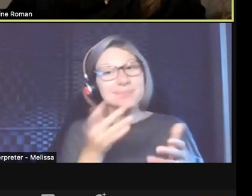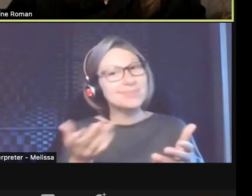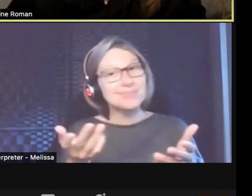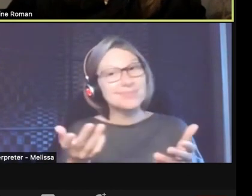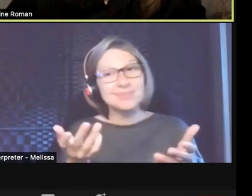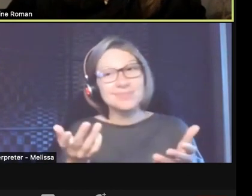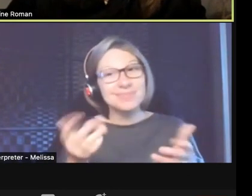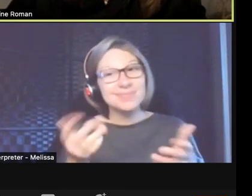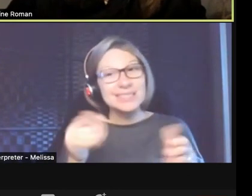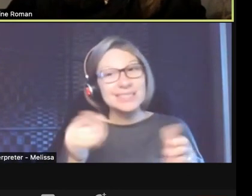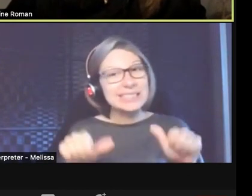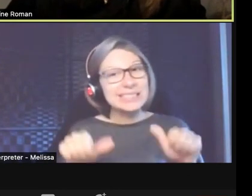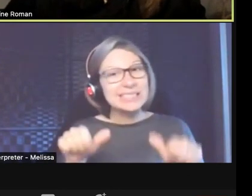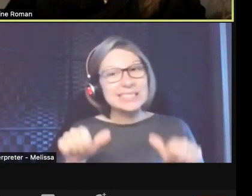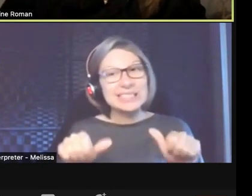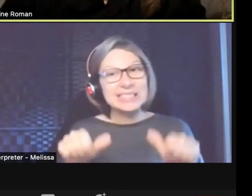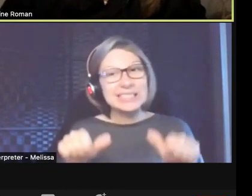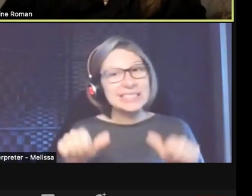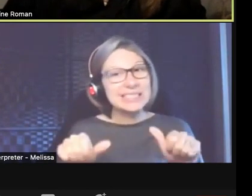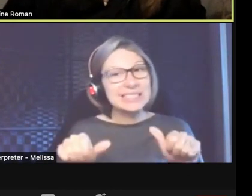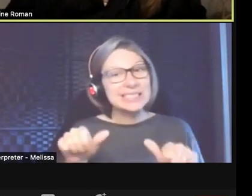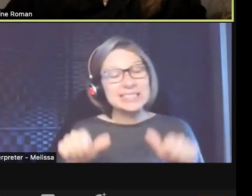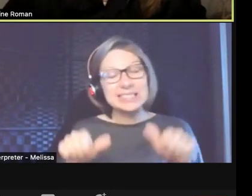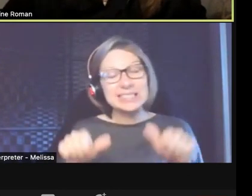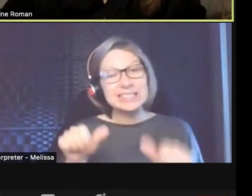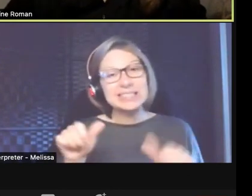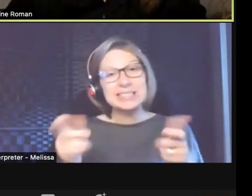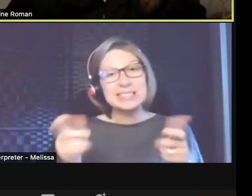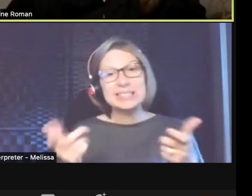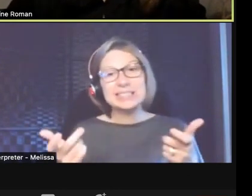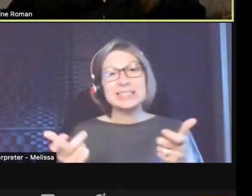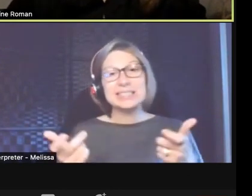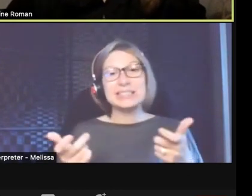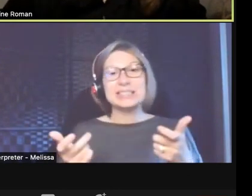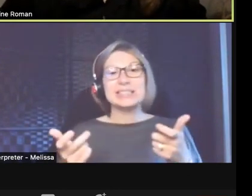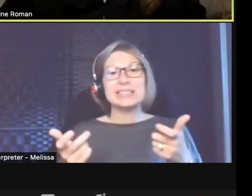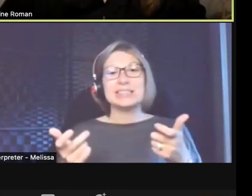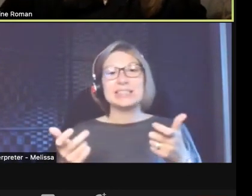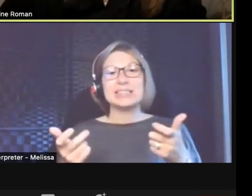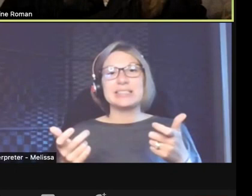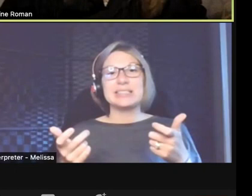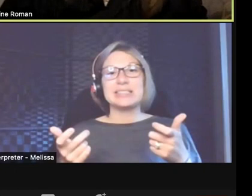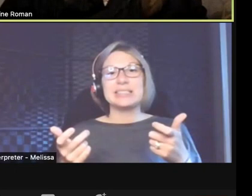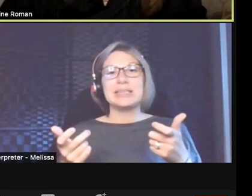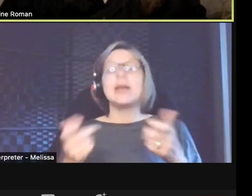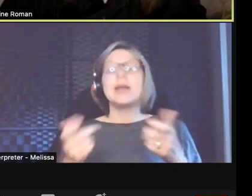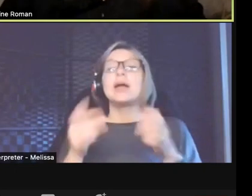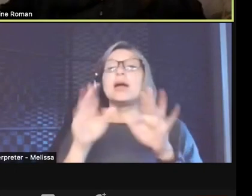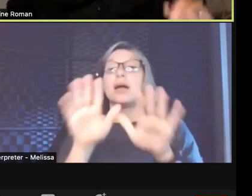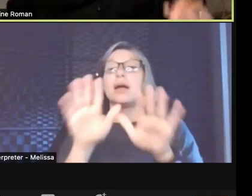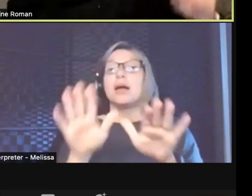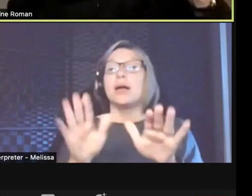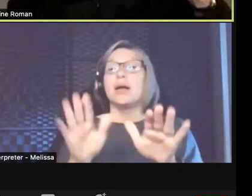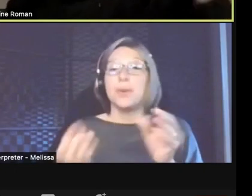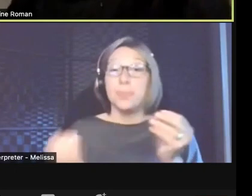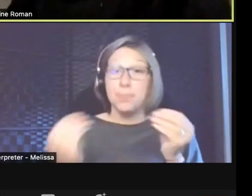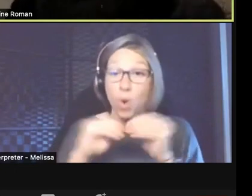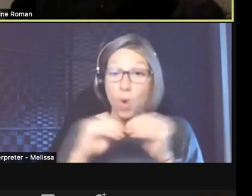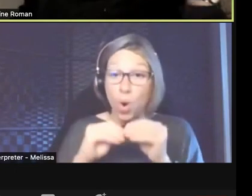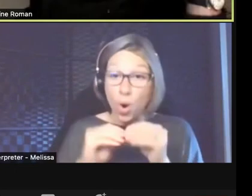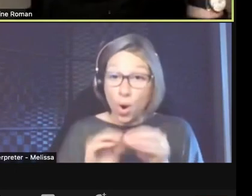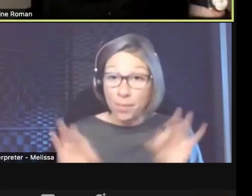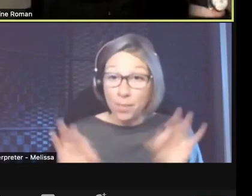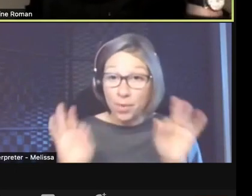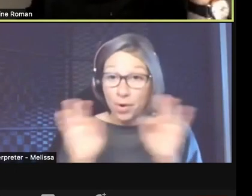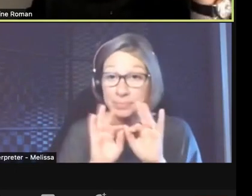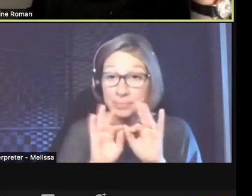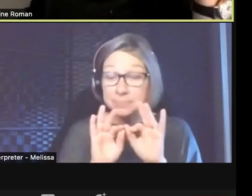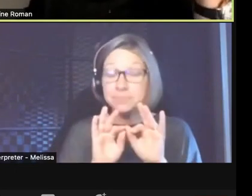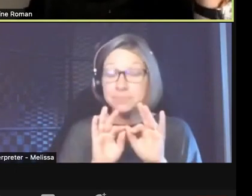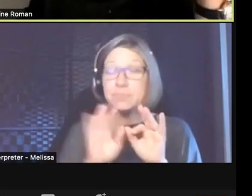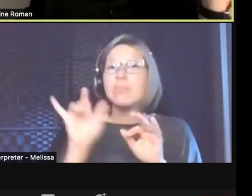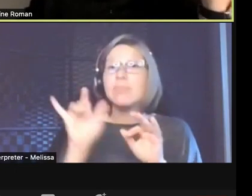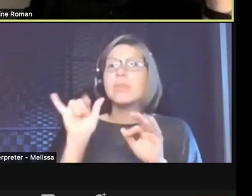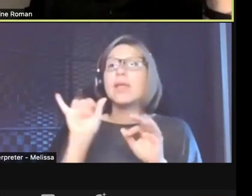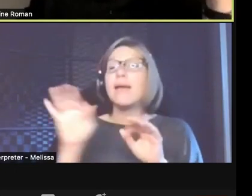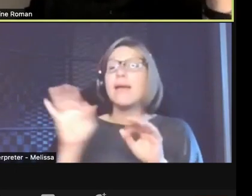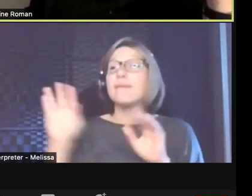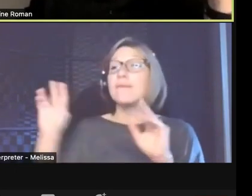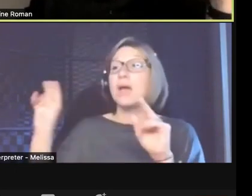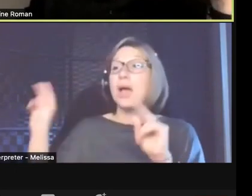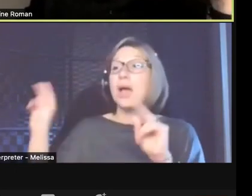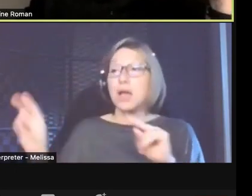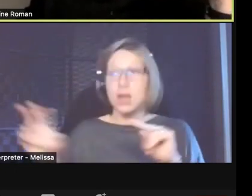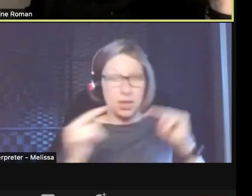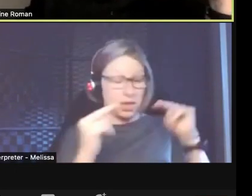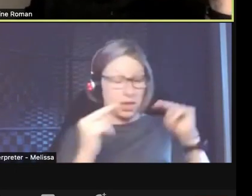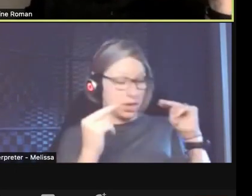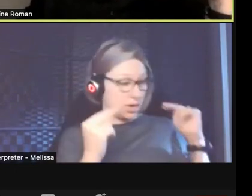sure. We can't be sure they do. And even more importantly, if they turn and make eye contact